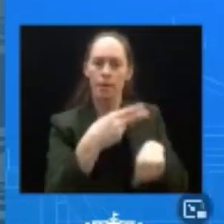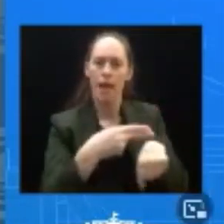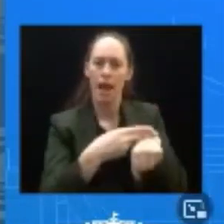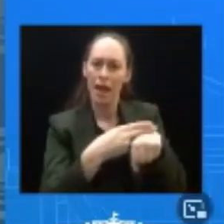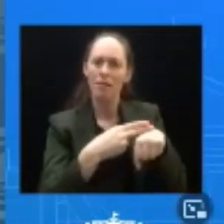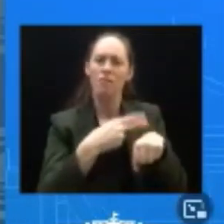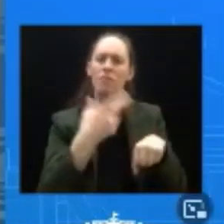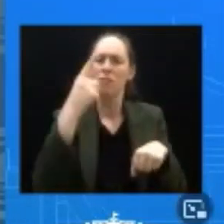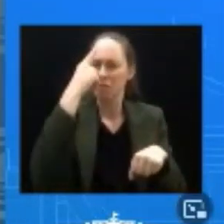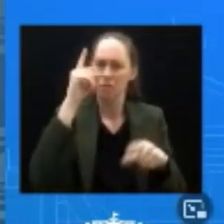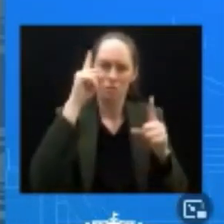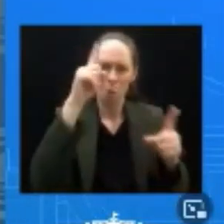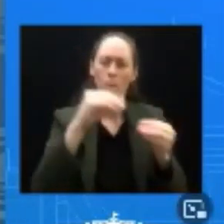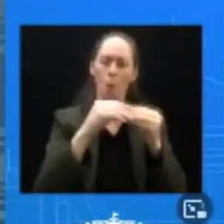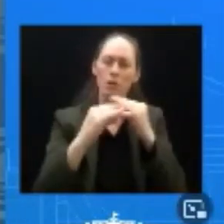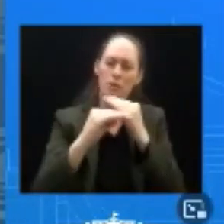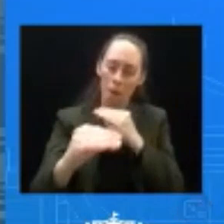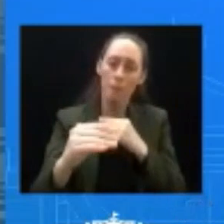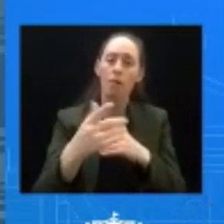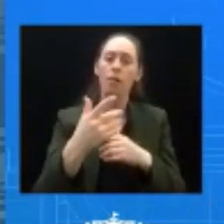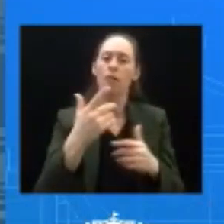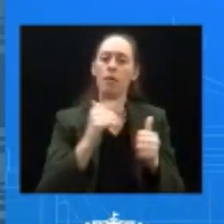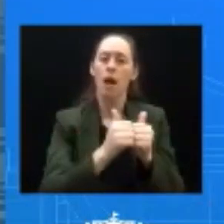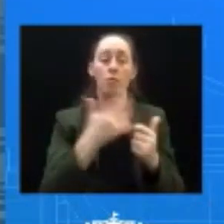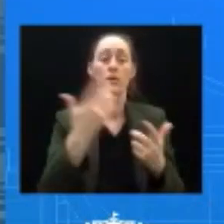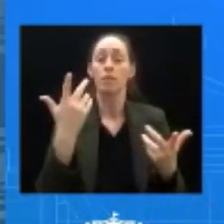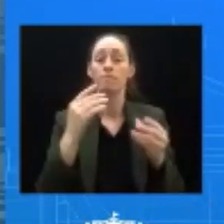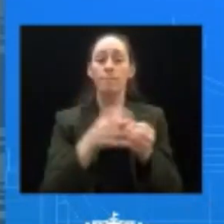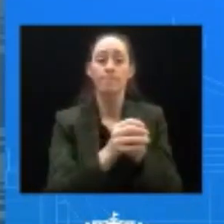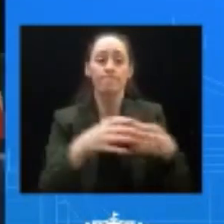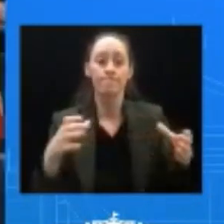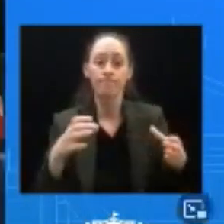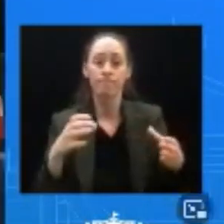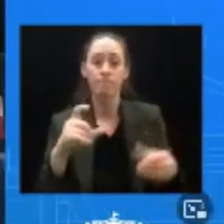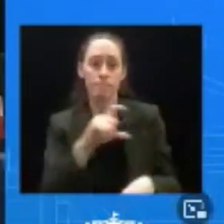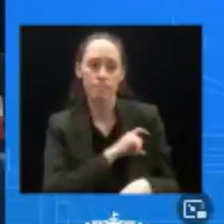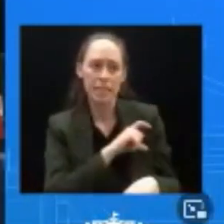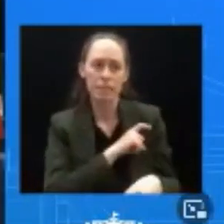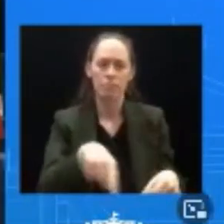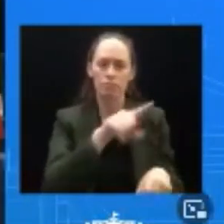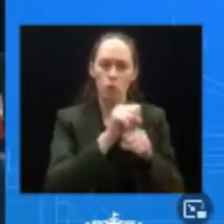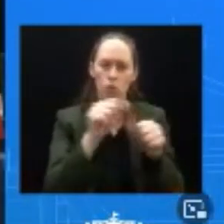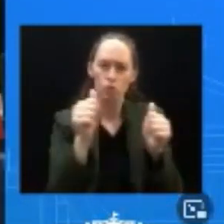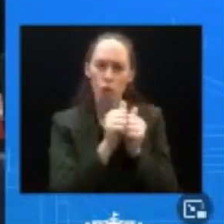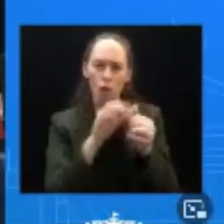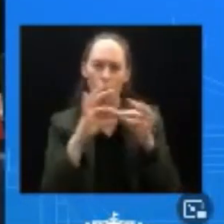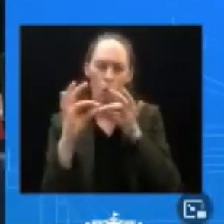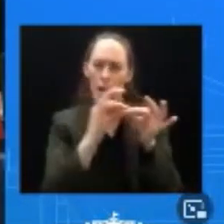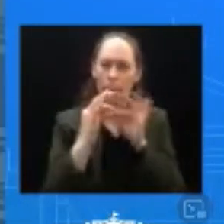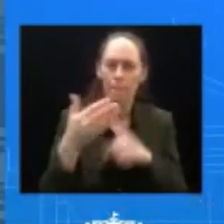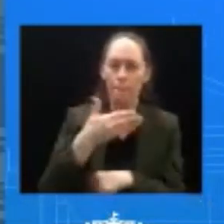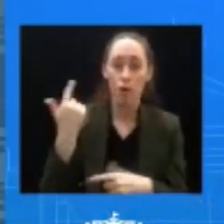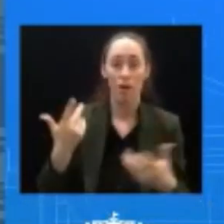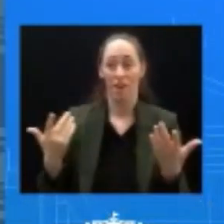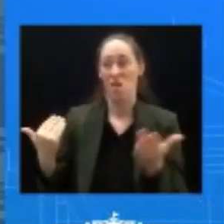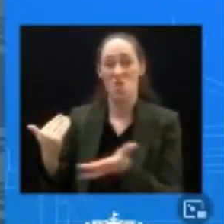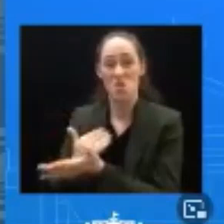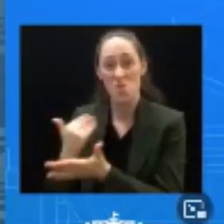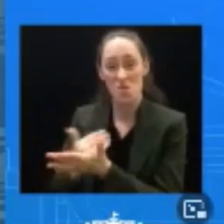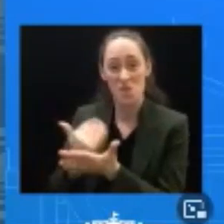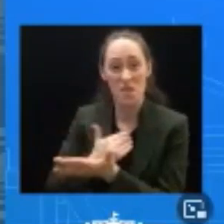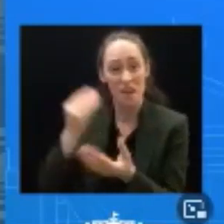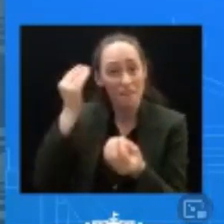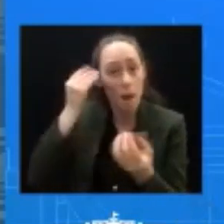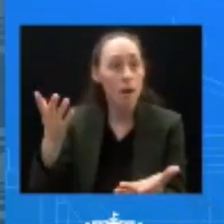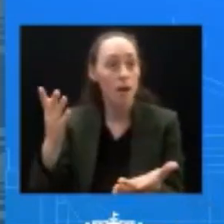has, and we will continue again to coordinate to see what we can do. But no new forces on the ground at the moment. I don't have anything to announce or preview at this time.